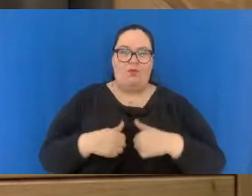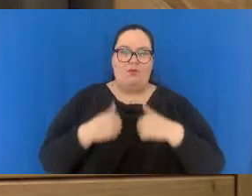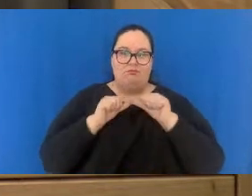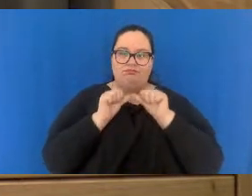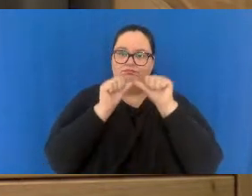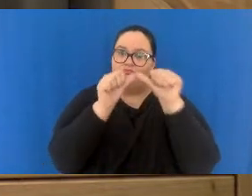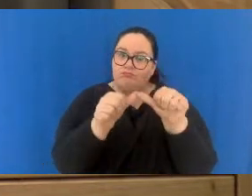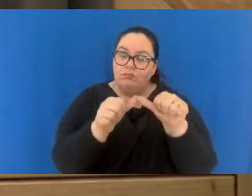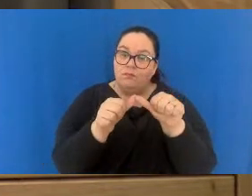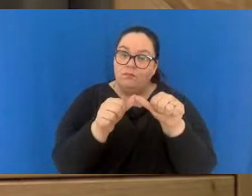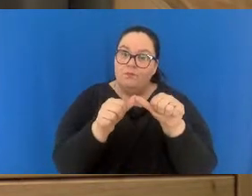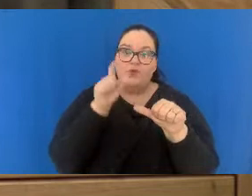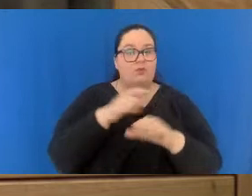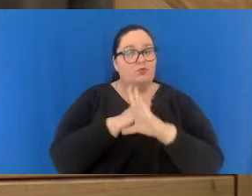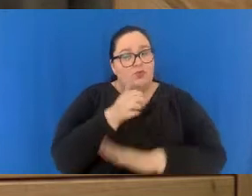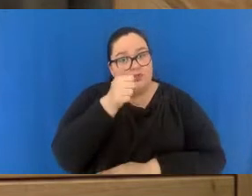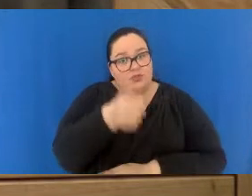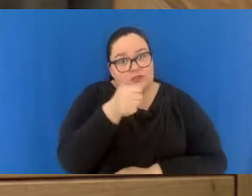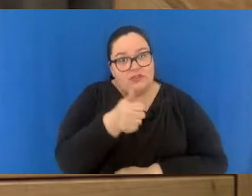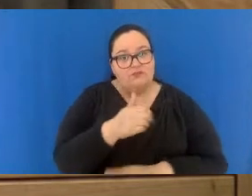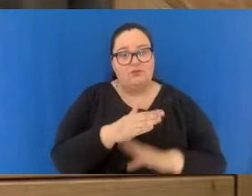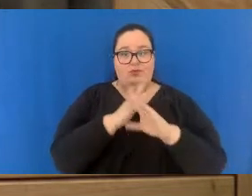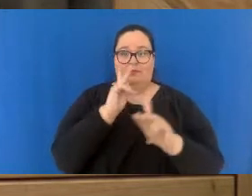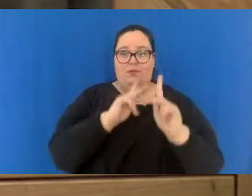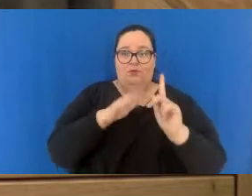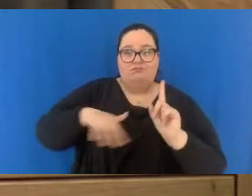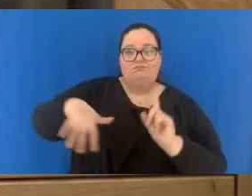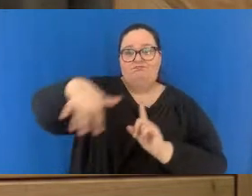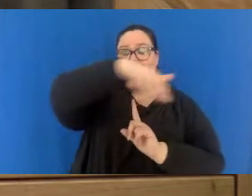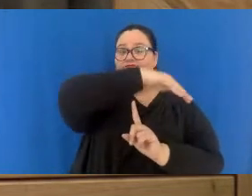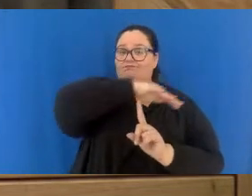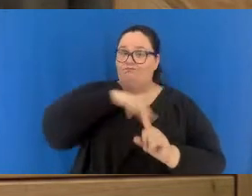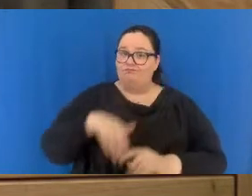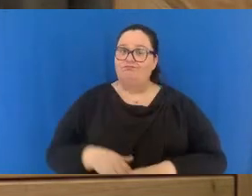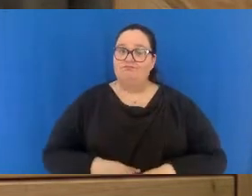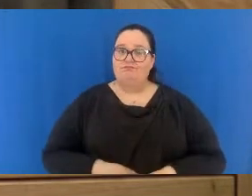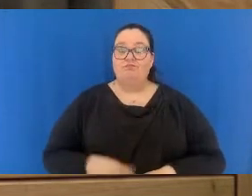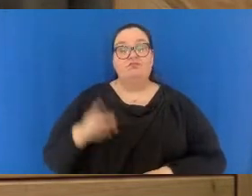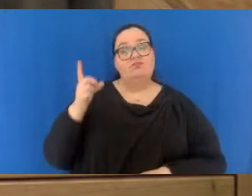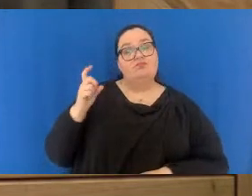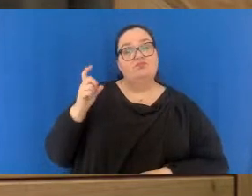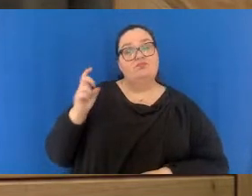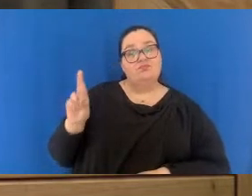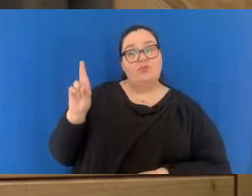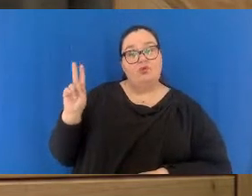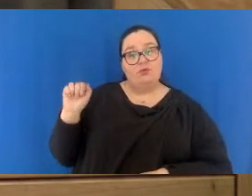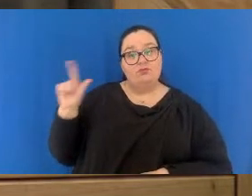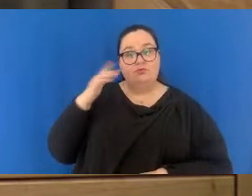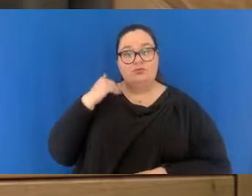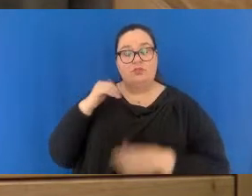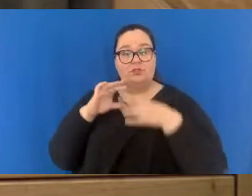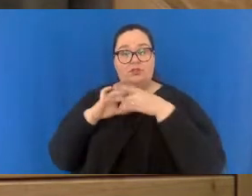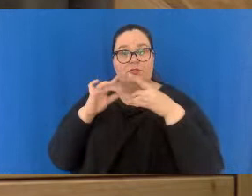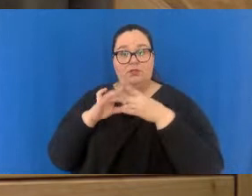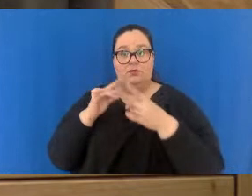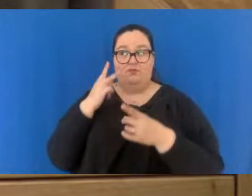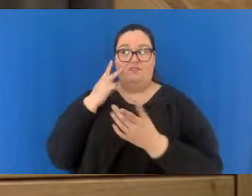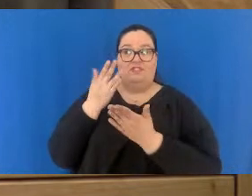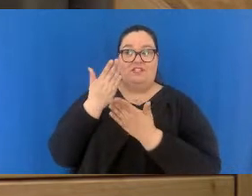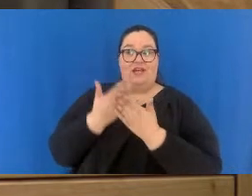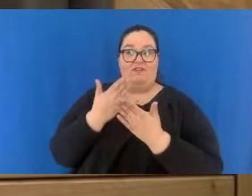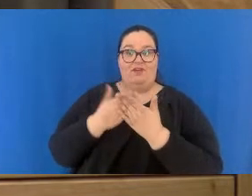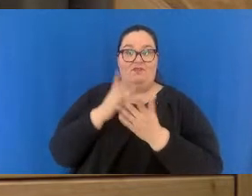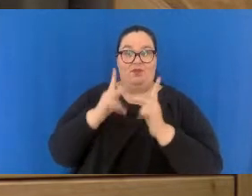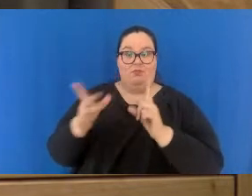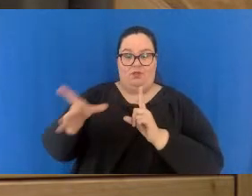to protect ourselves and those around us. As Dr. Russell explained, we have seen evidence in community